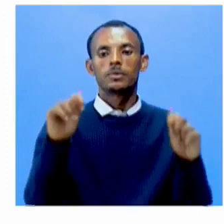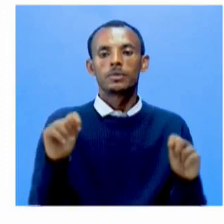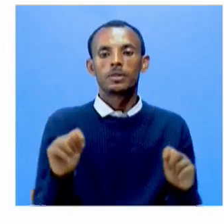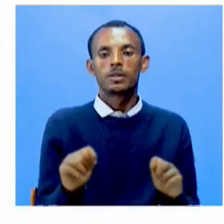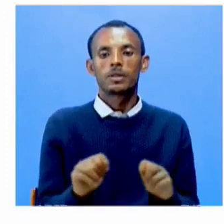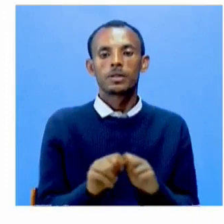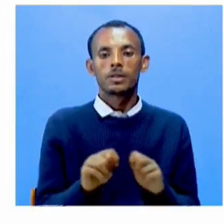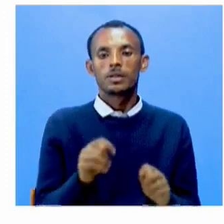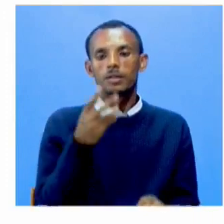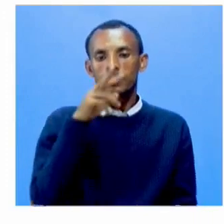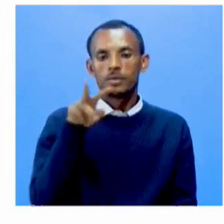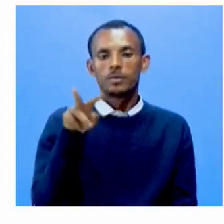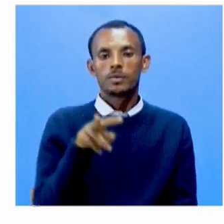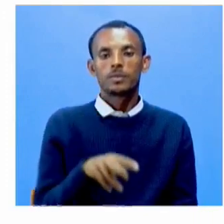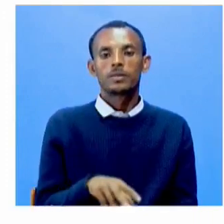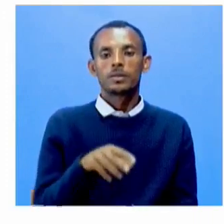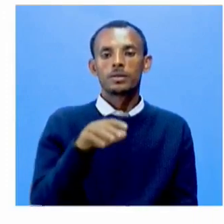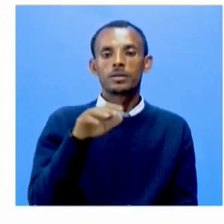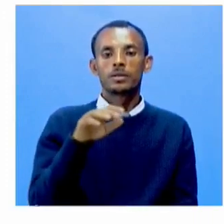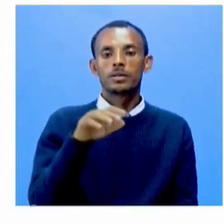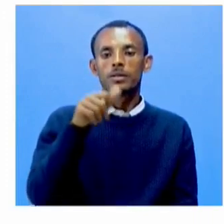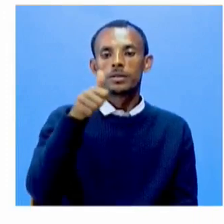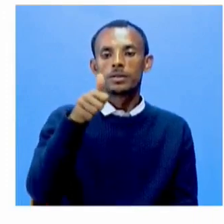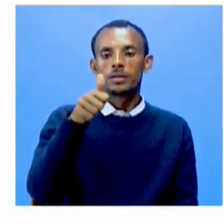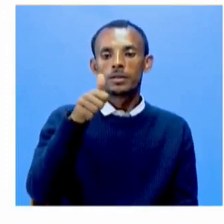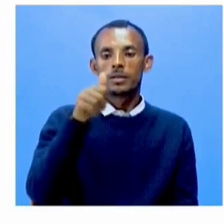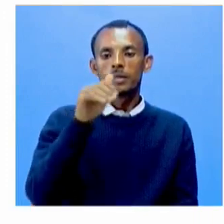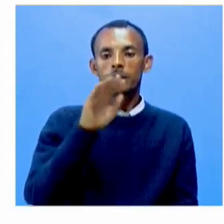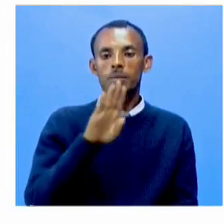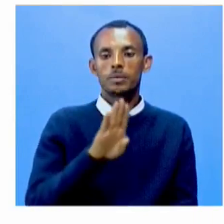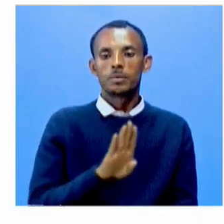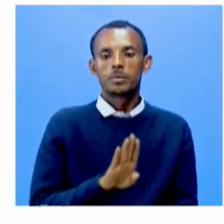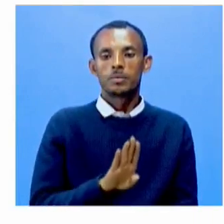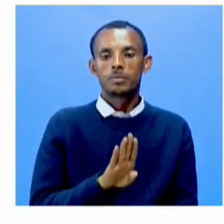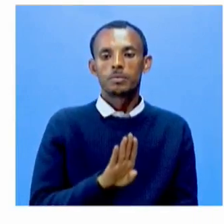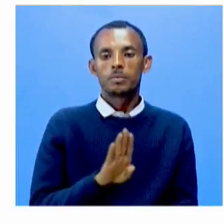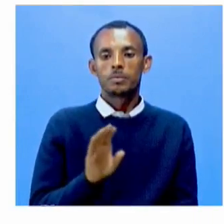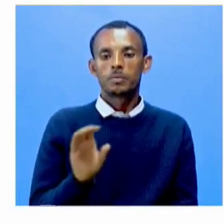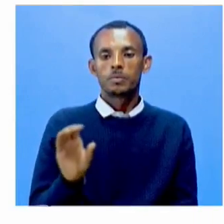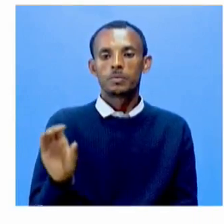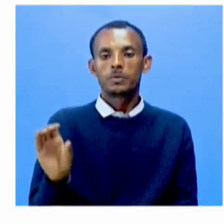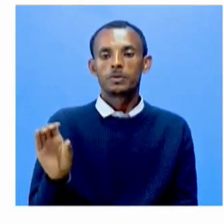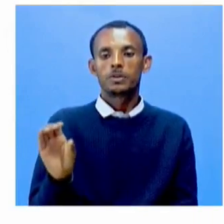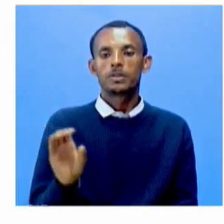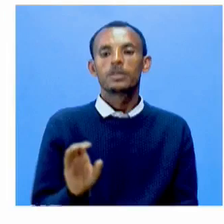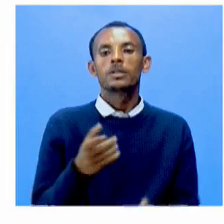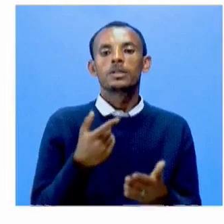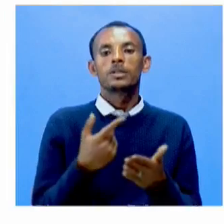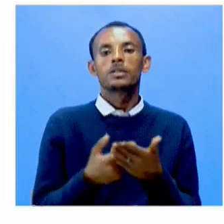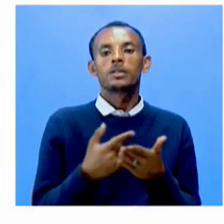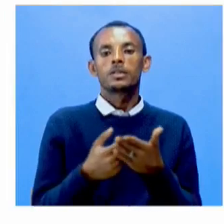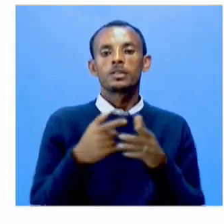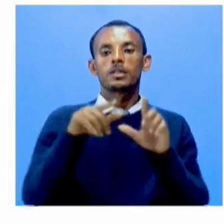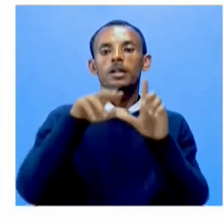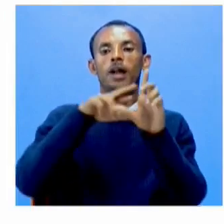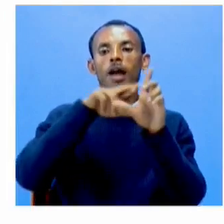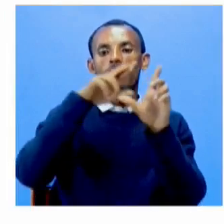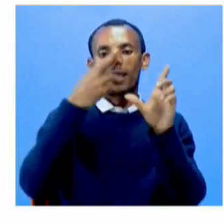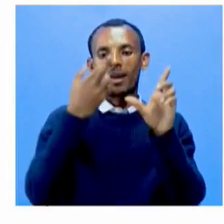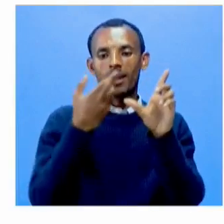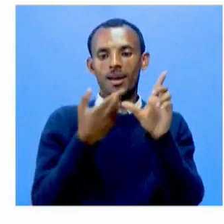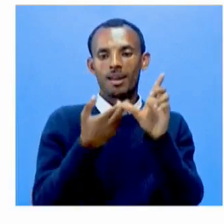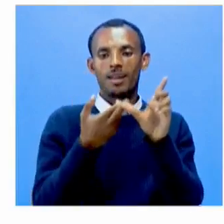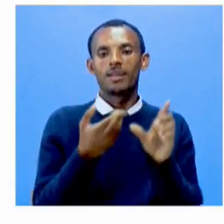This triangle A, B, C. This one is his right angle, and